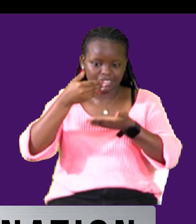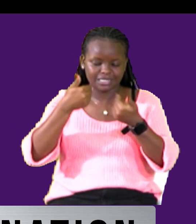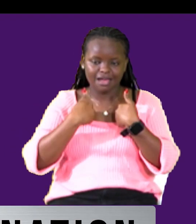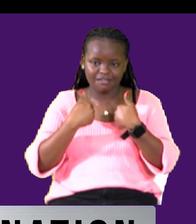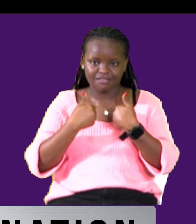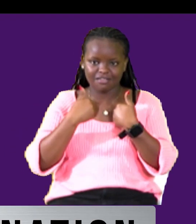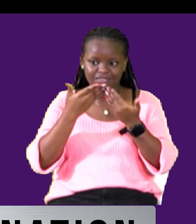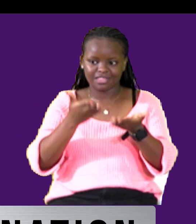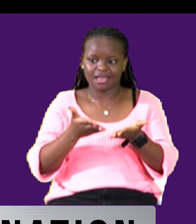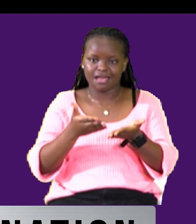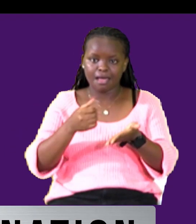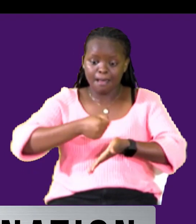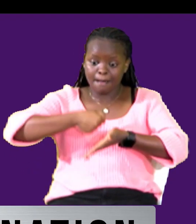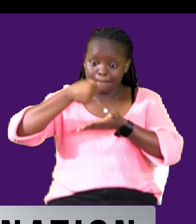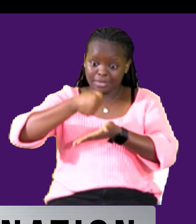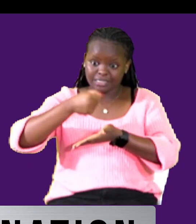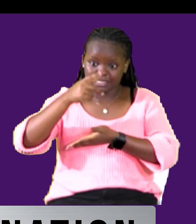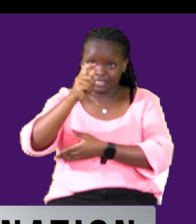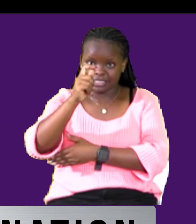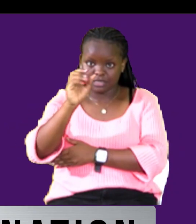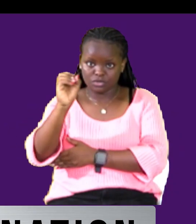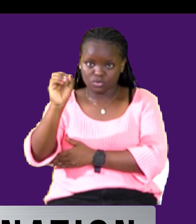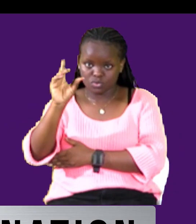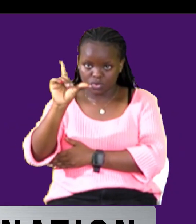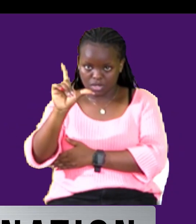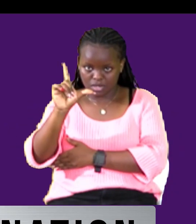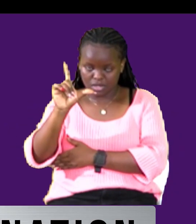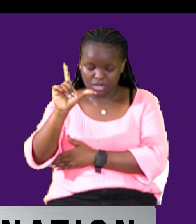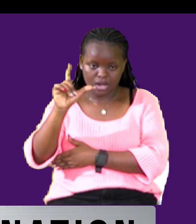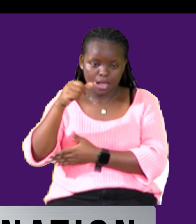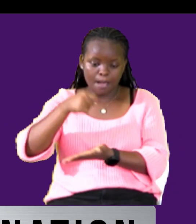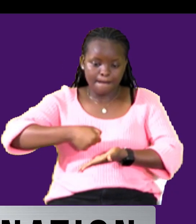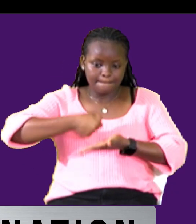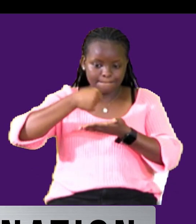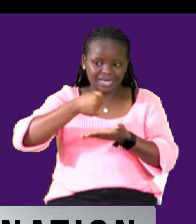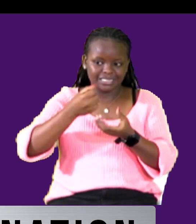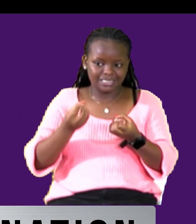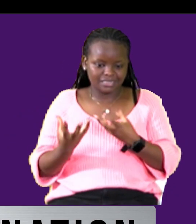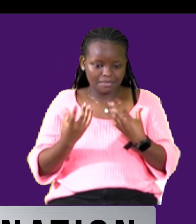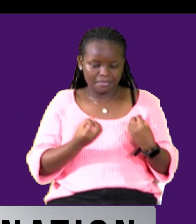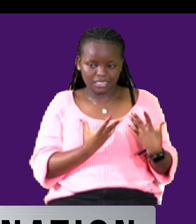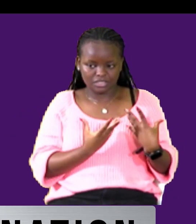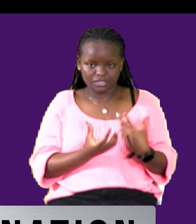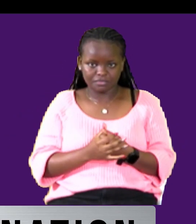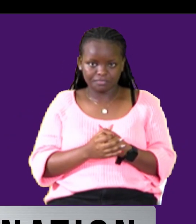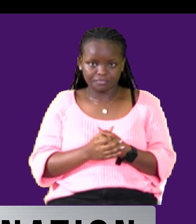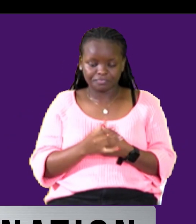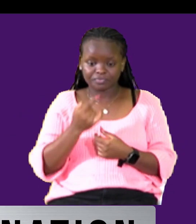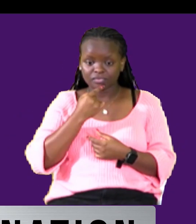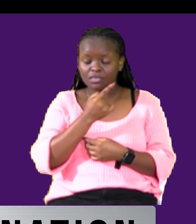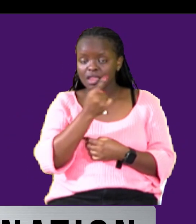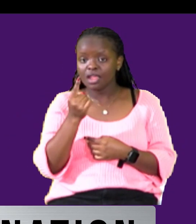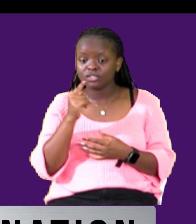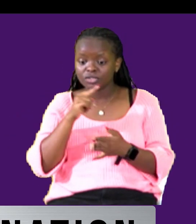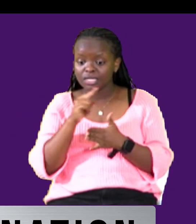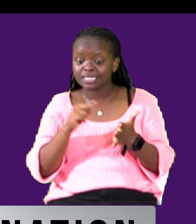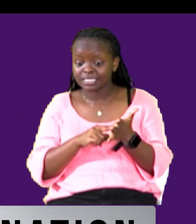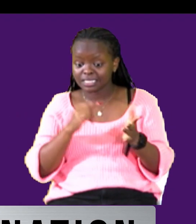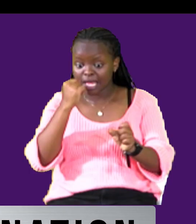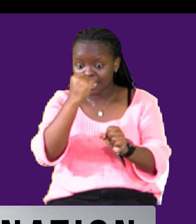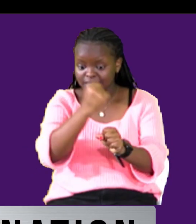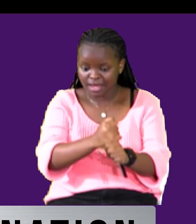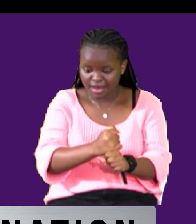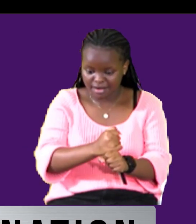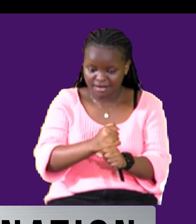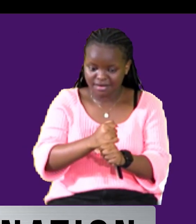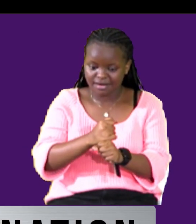budget is a tool. When you use the budgeting thematics, when you use the stages of the budget, it tells you this was done, this